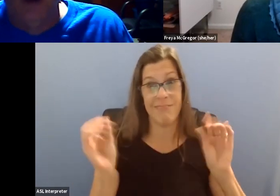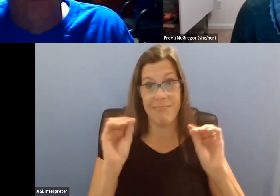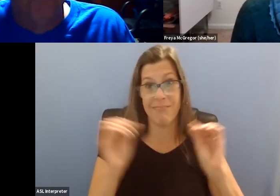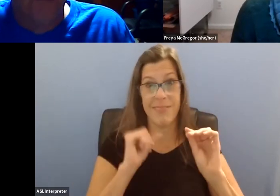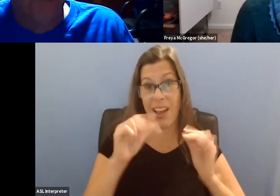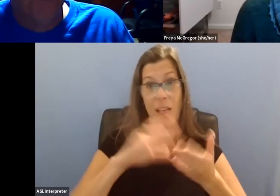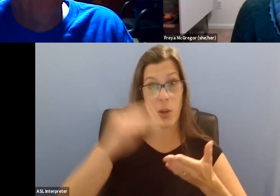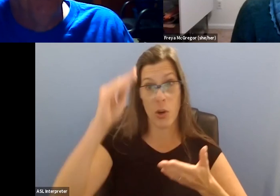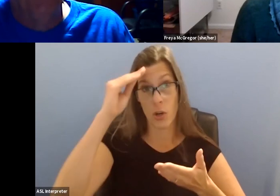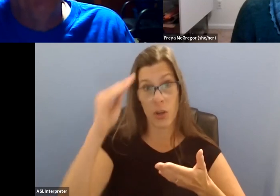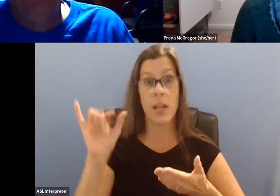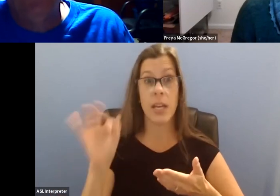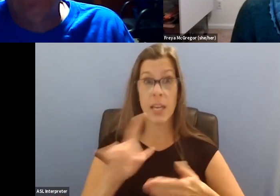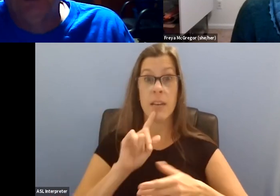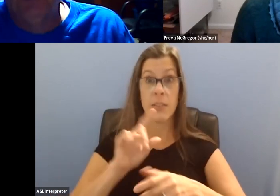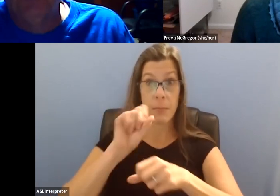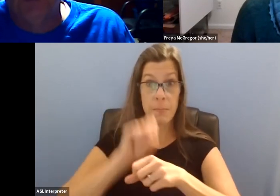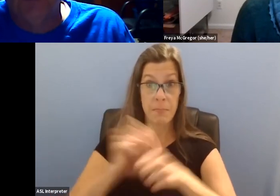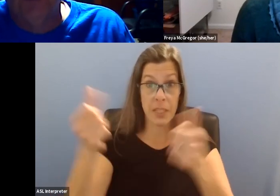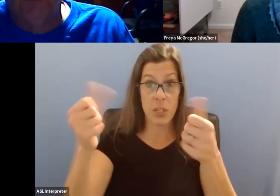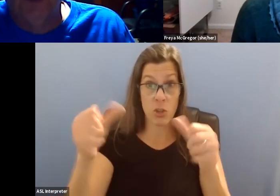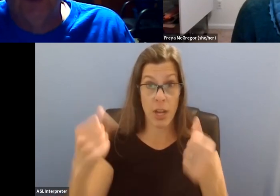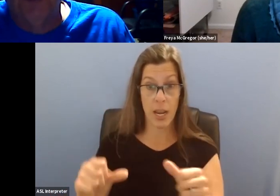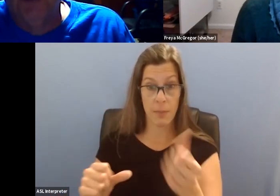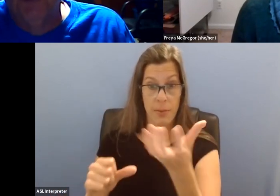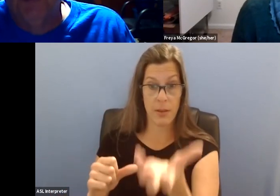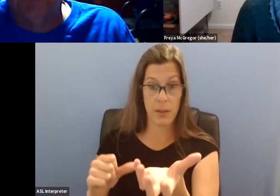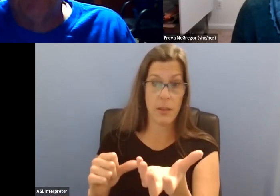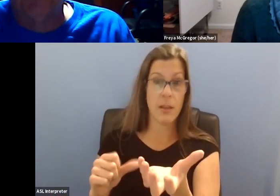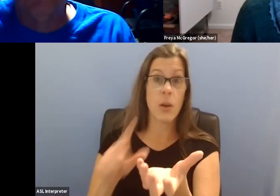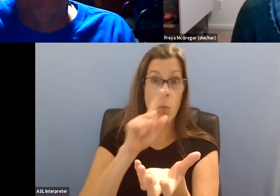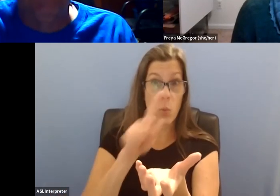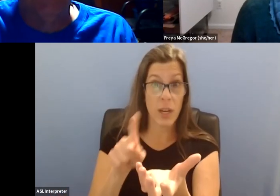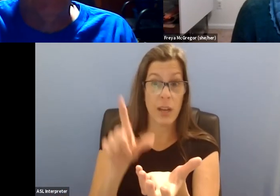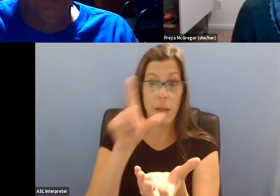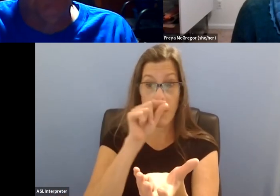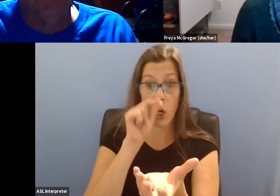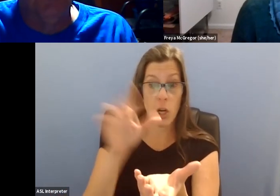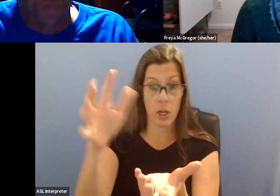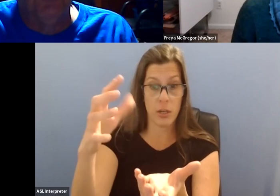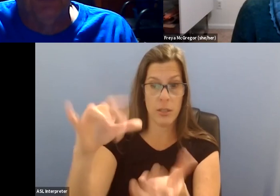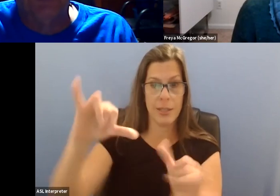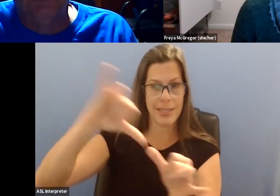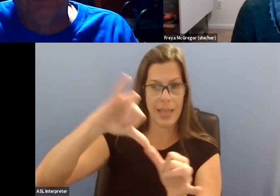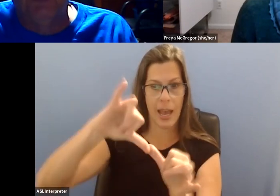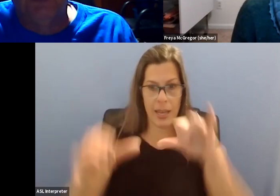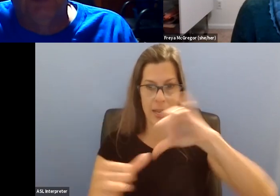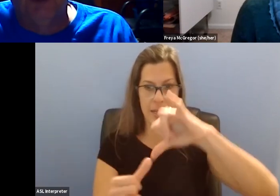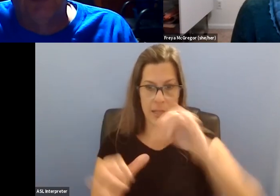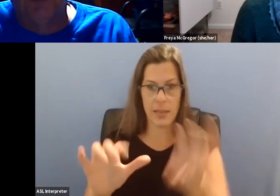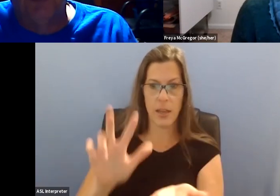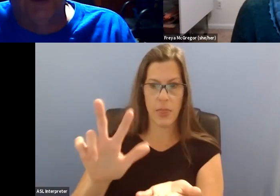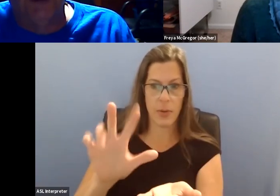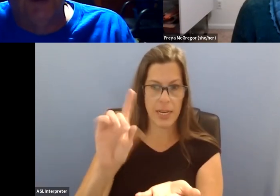Um, but if it actually is shaped like the real bird and is the basic size of the real bird and it's three-dimensional,